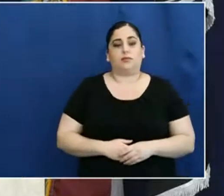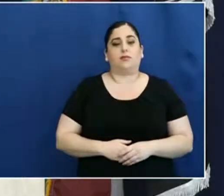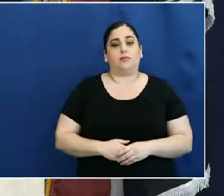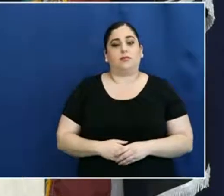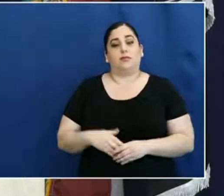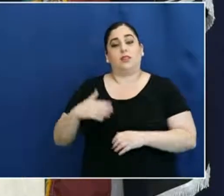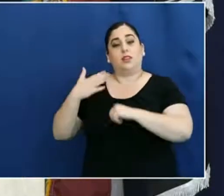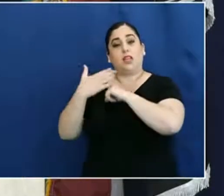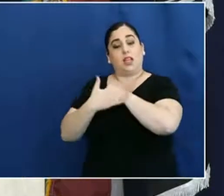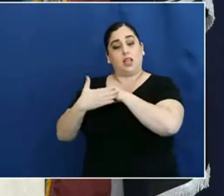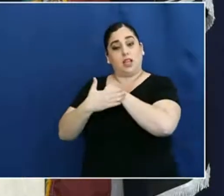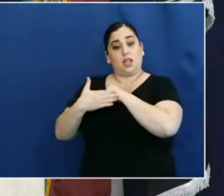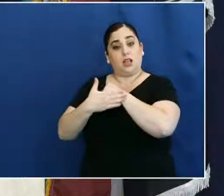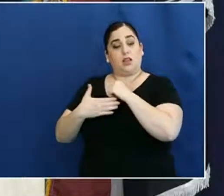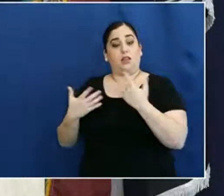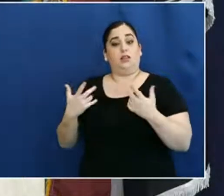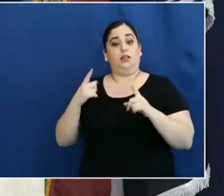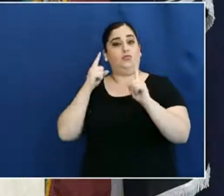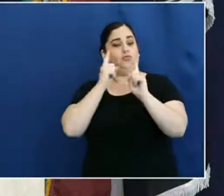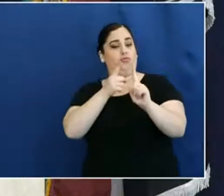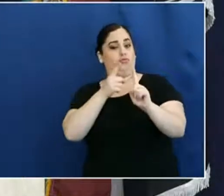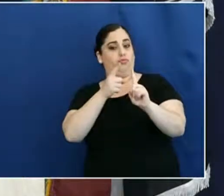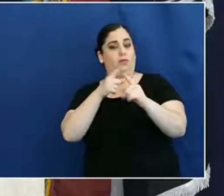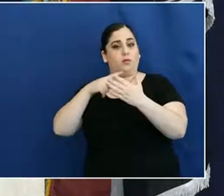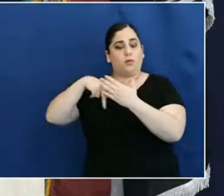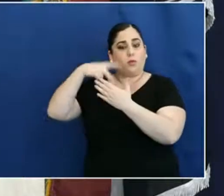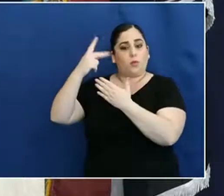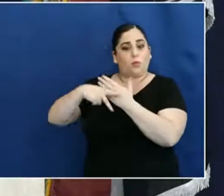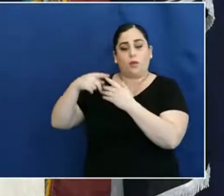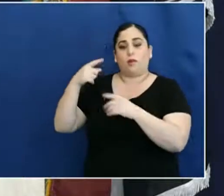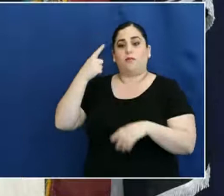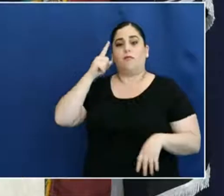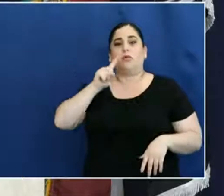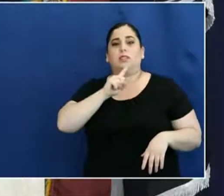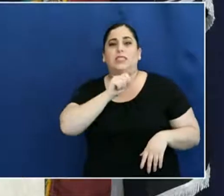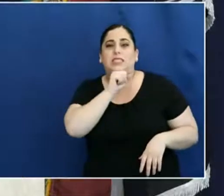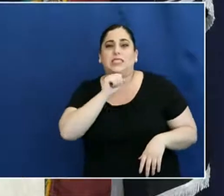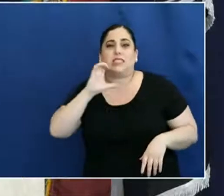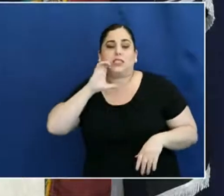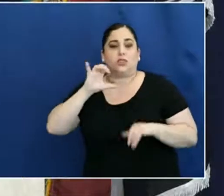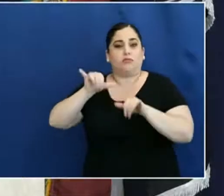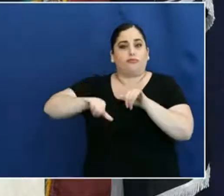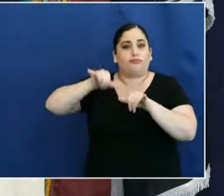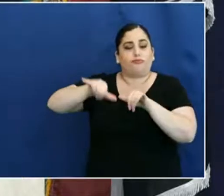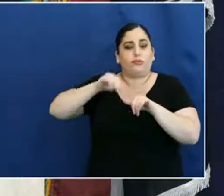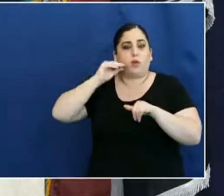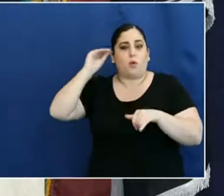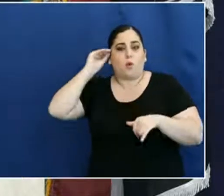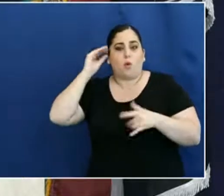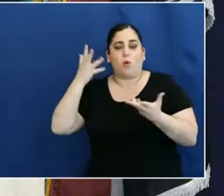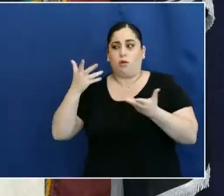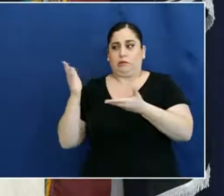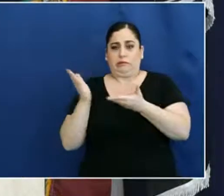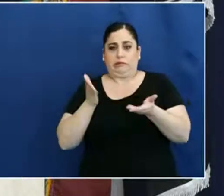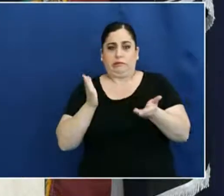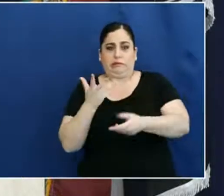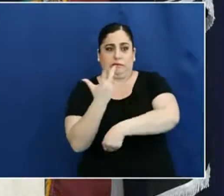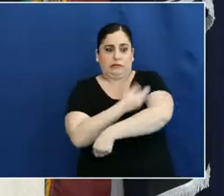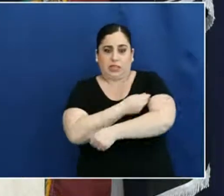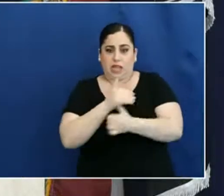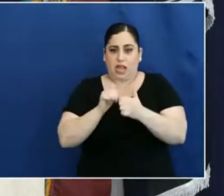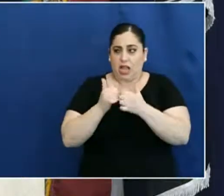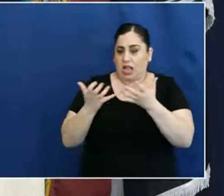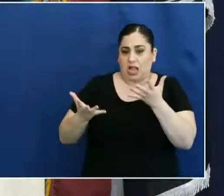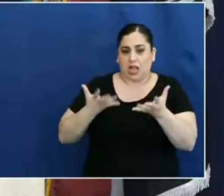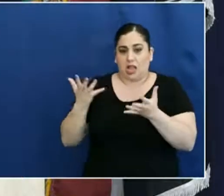for homebound seniors. In early February, Supervisor Fletcher, you announced that people could start calling